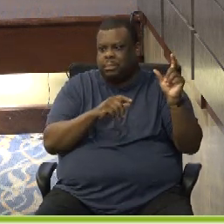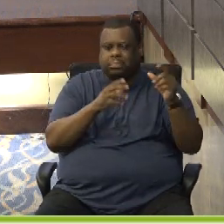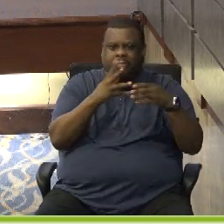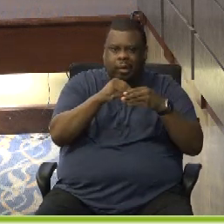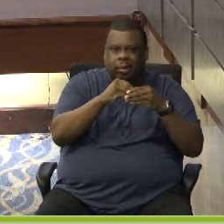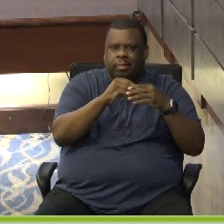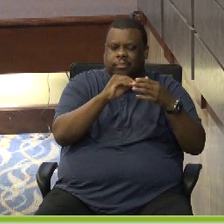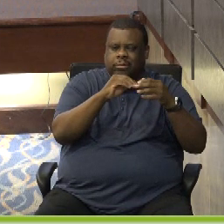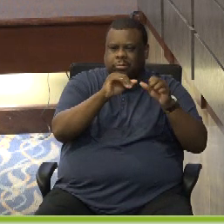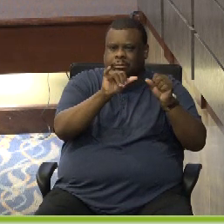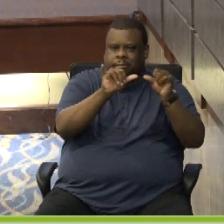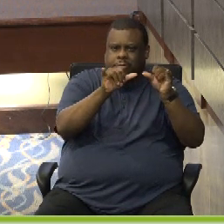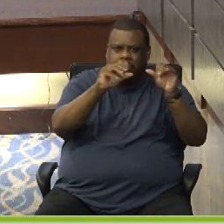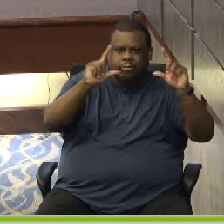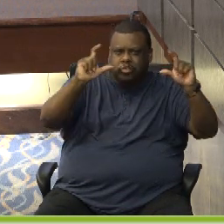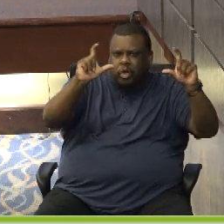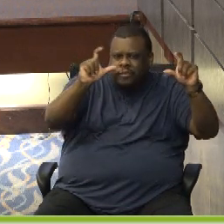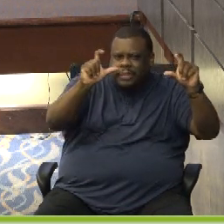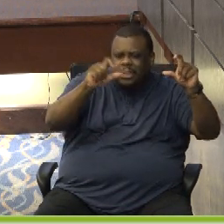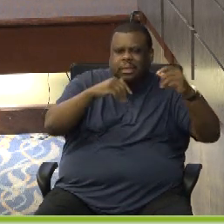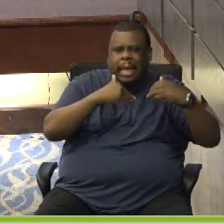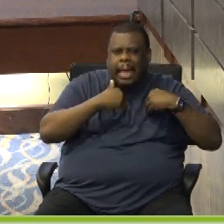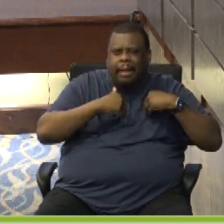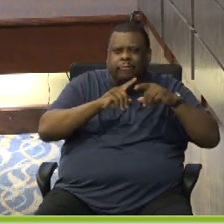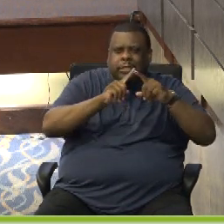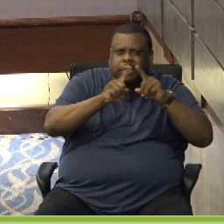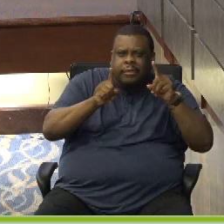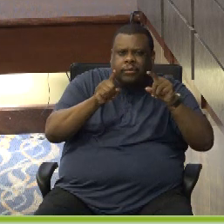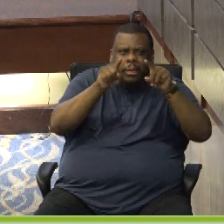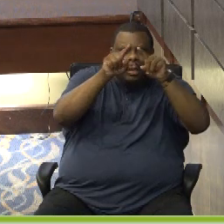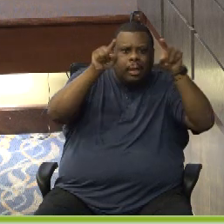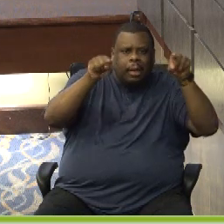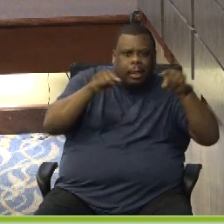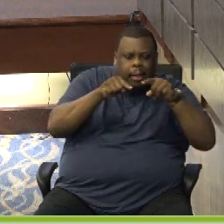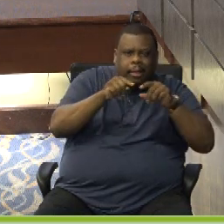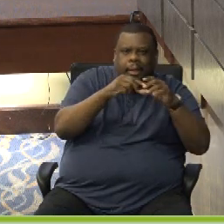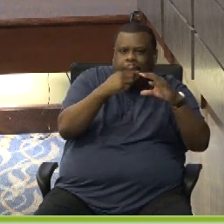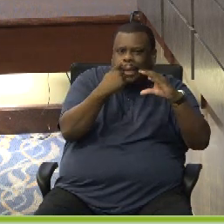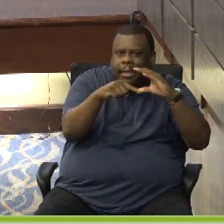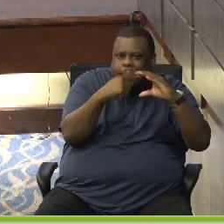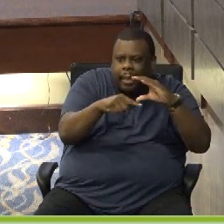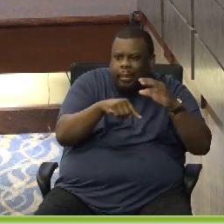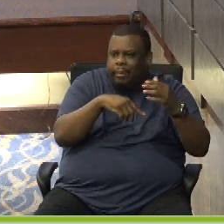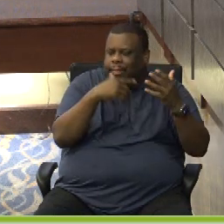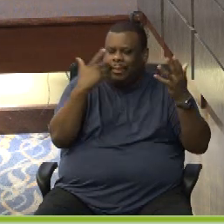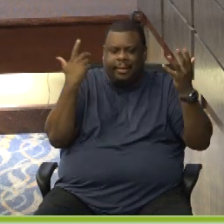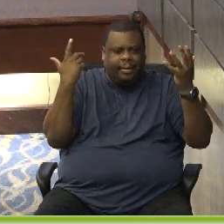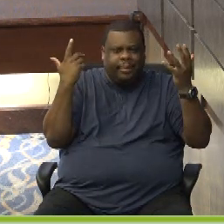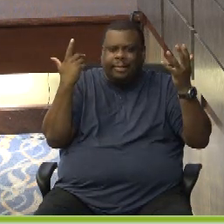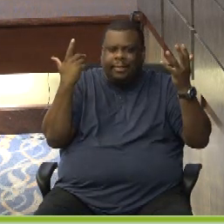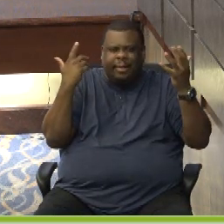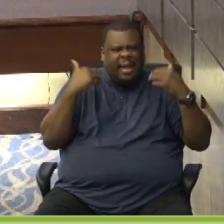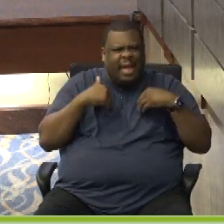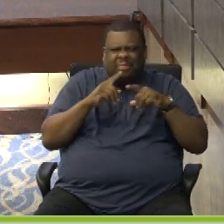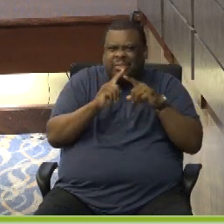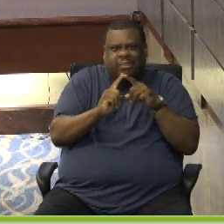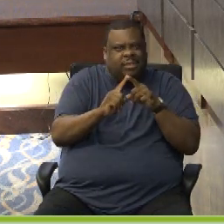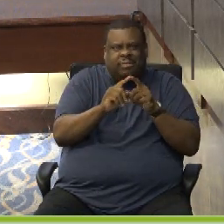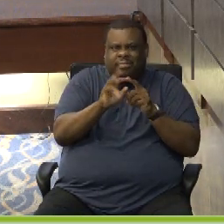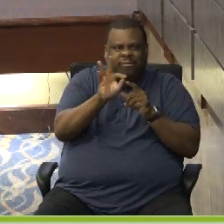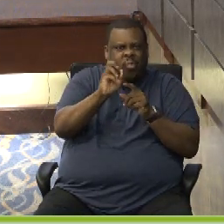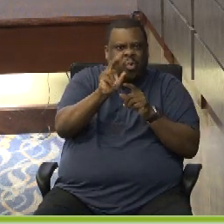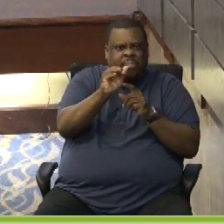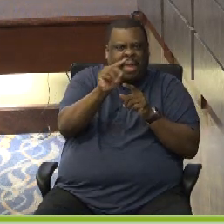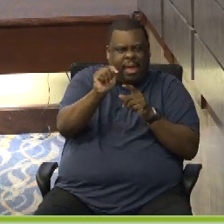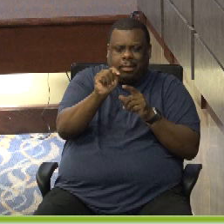And then as you see it used across different elements, whether it's an email signature or stationery, there's different formats that can work